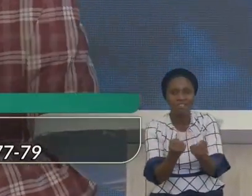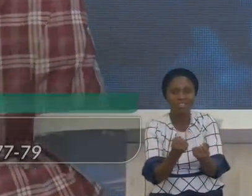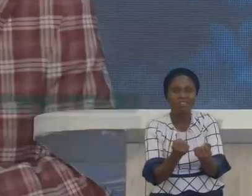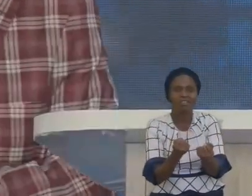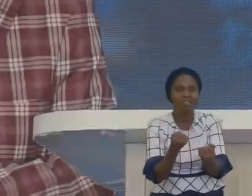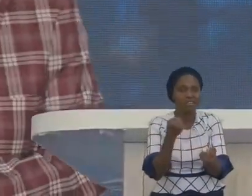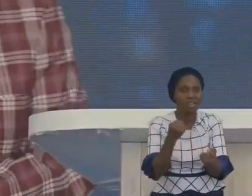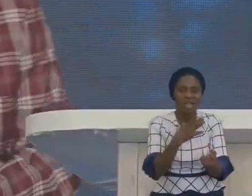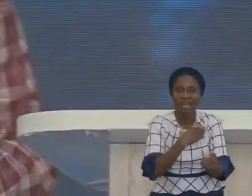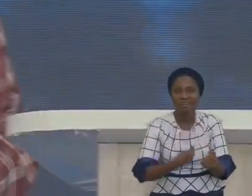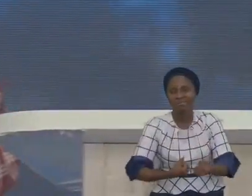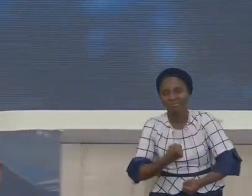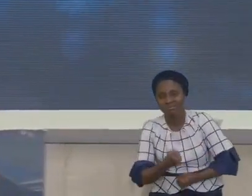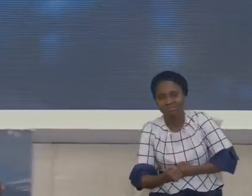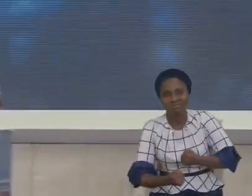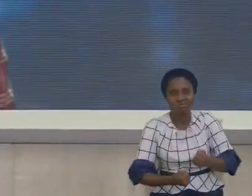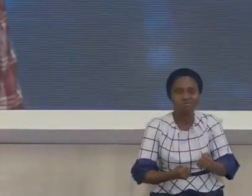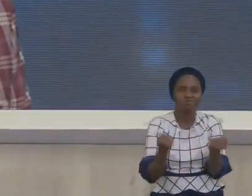know.